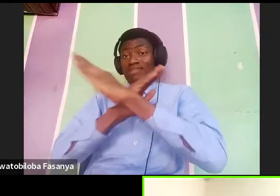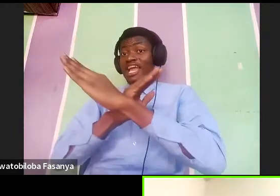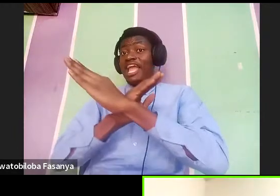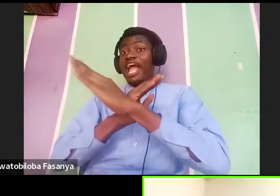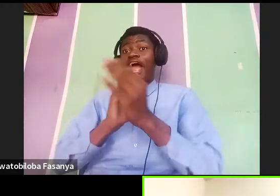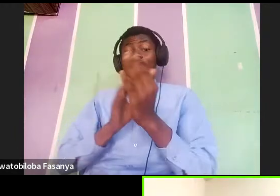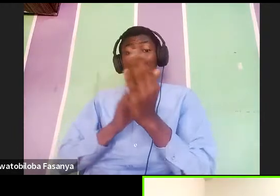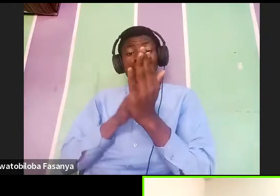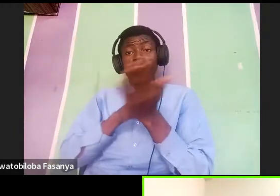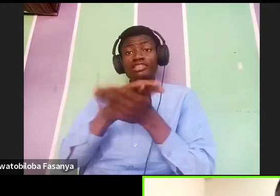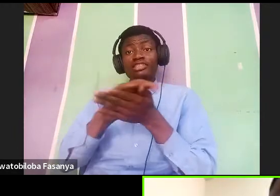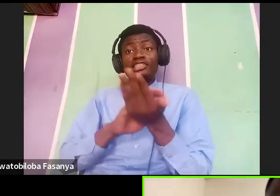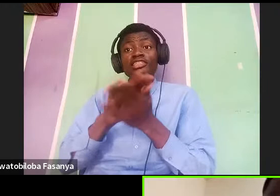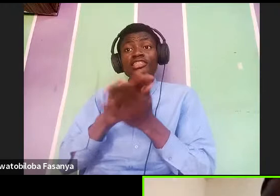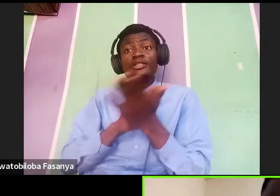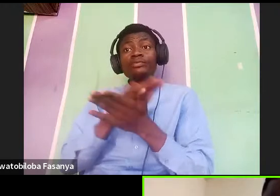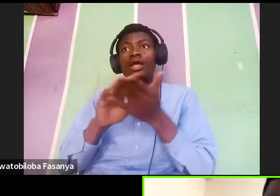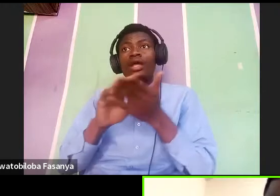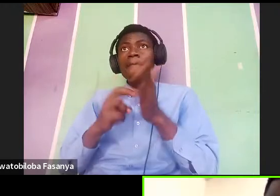cover the area against